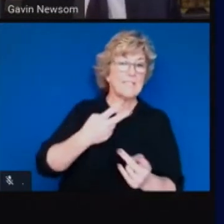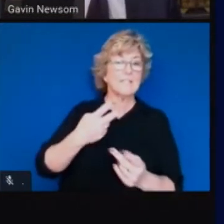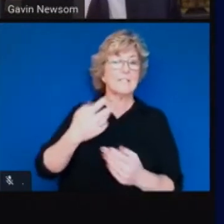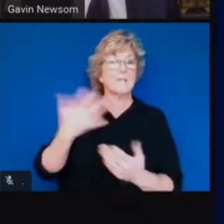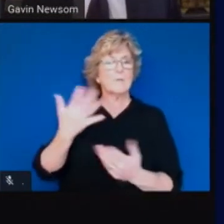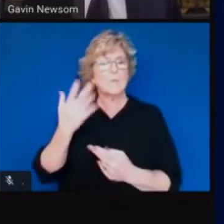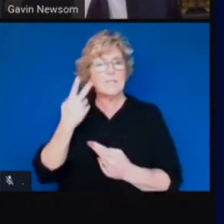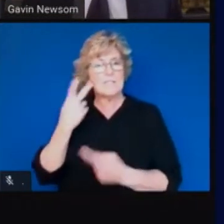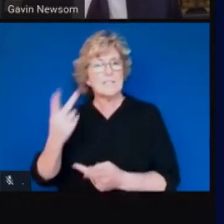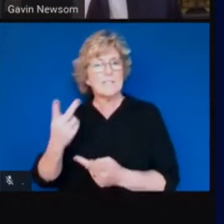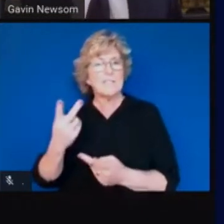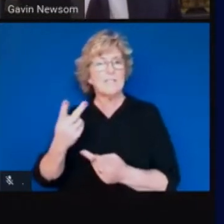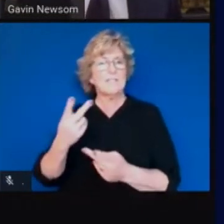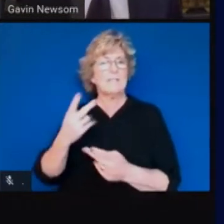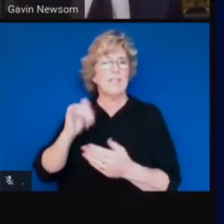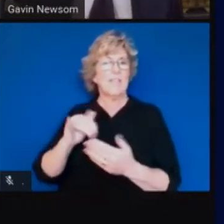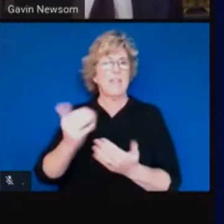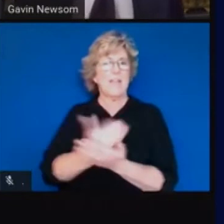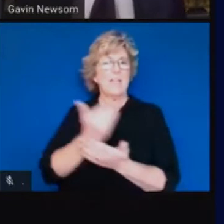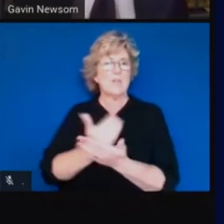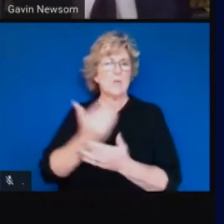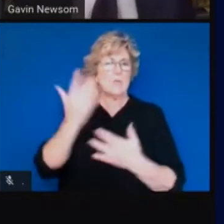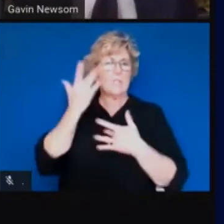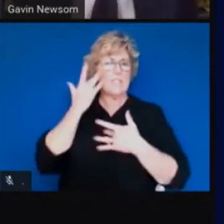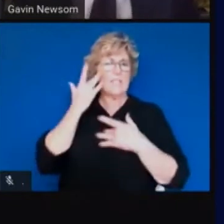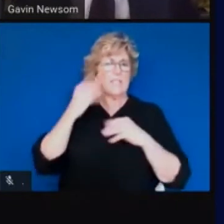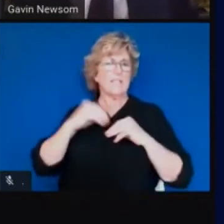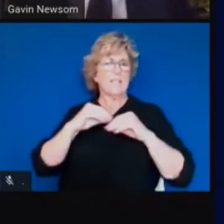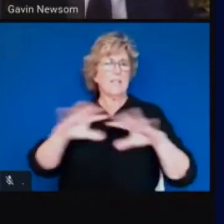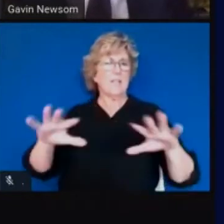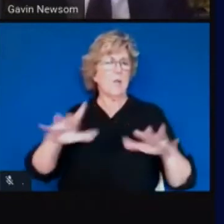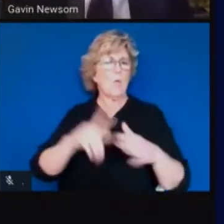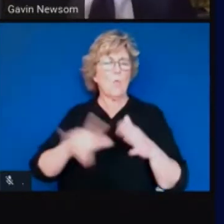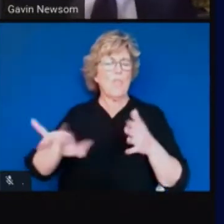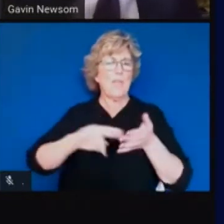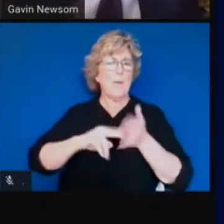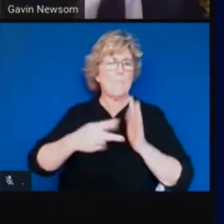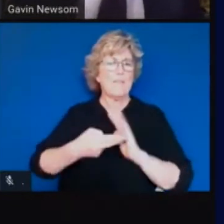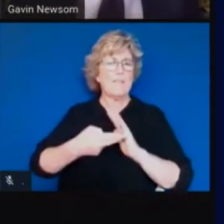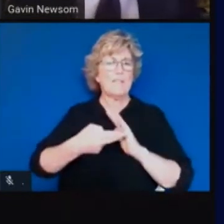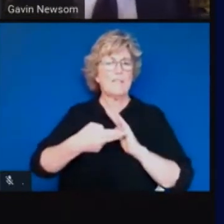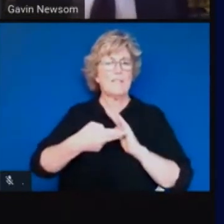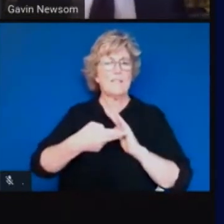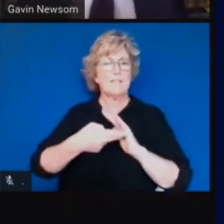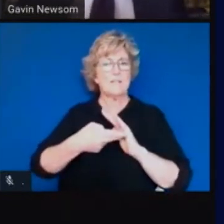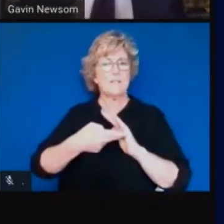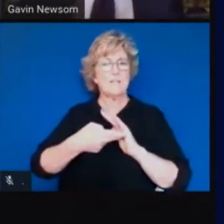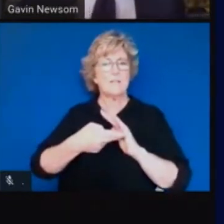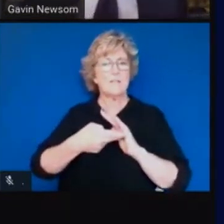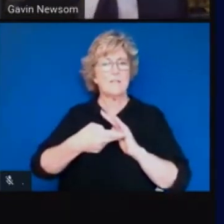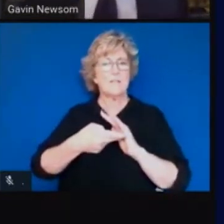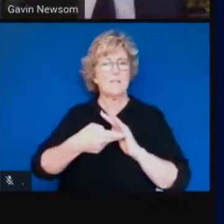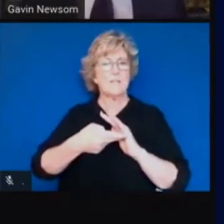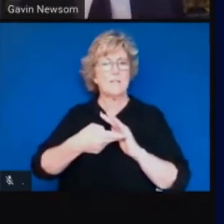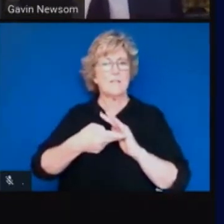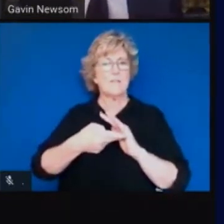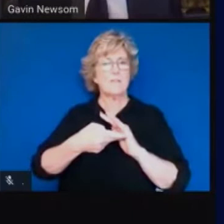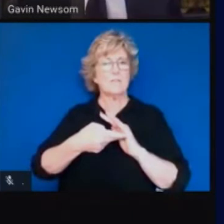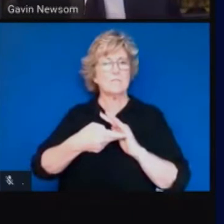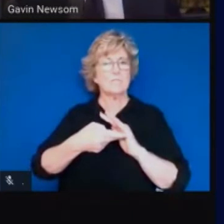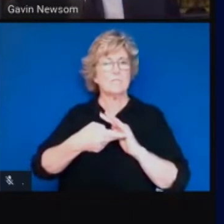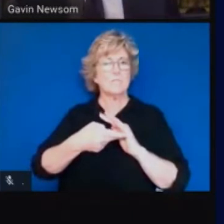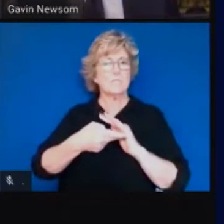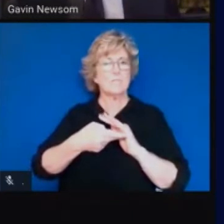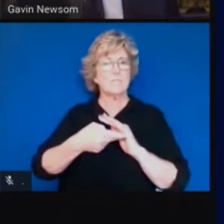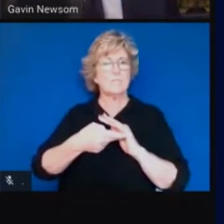sense of where you think that's going, what it means in terms of virulence,